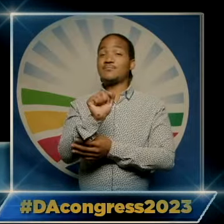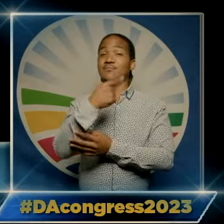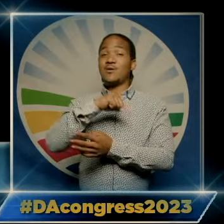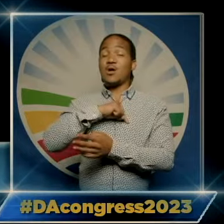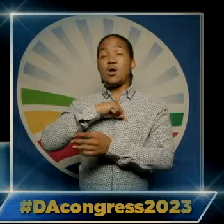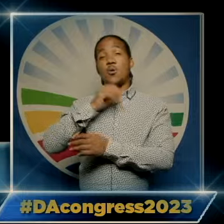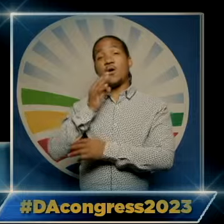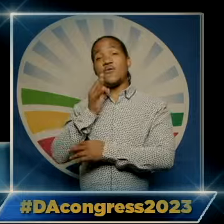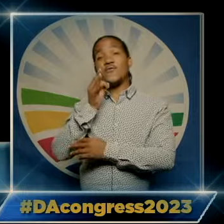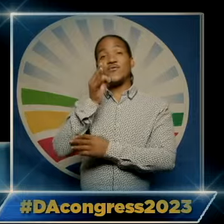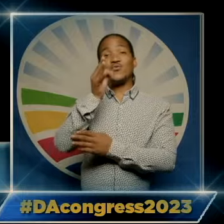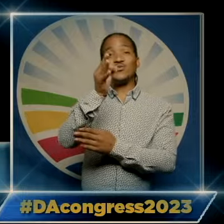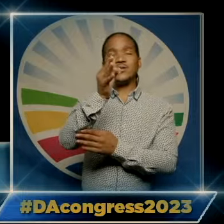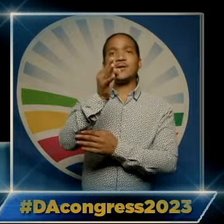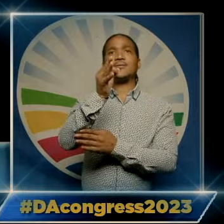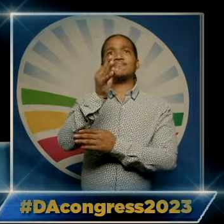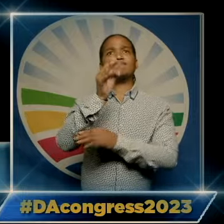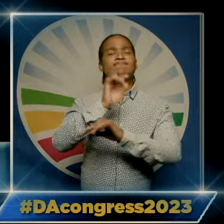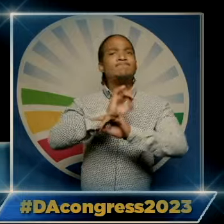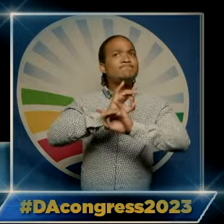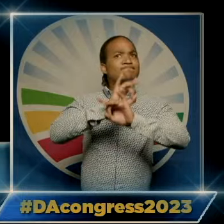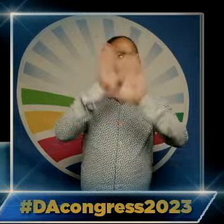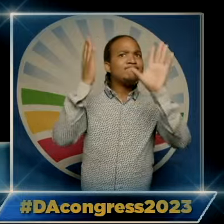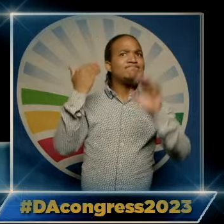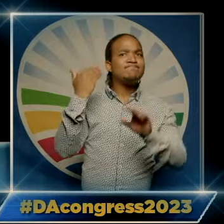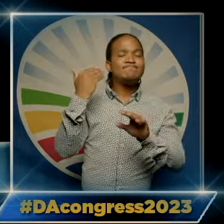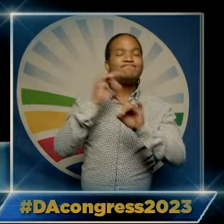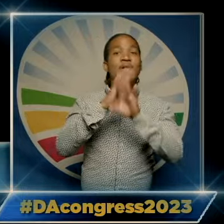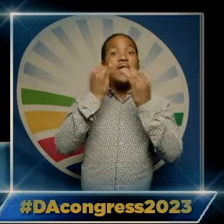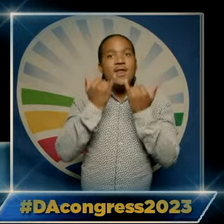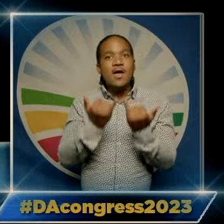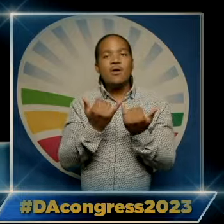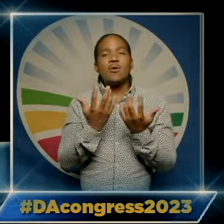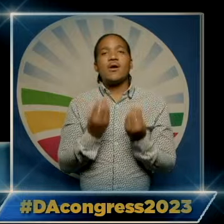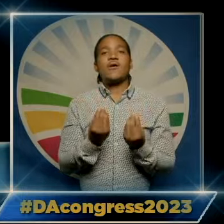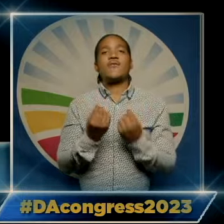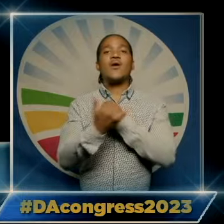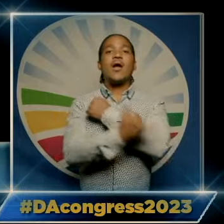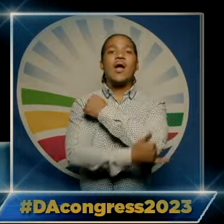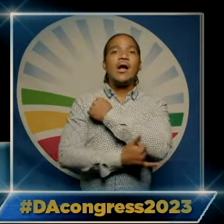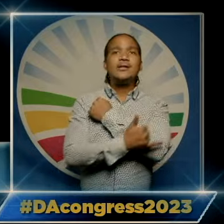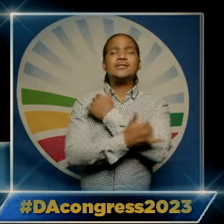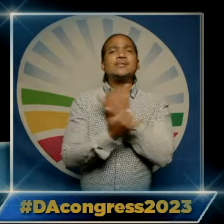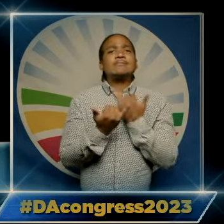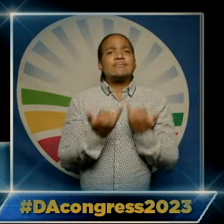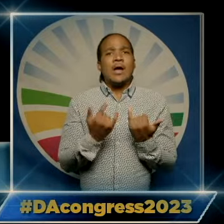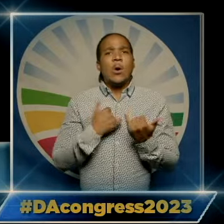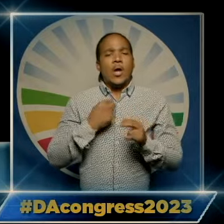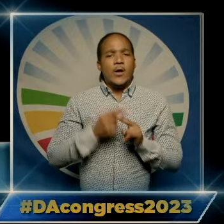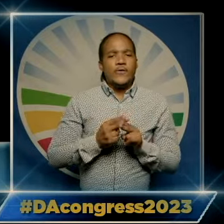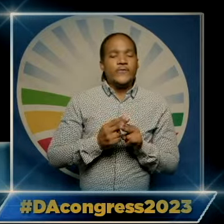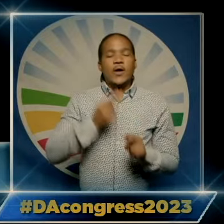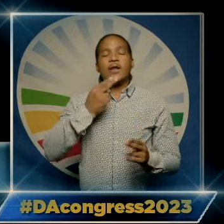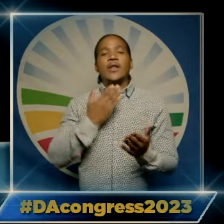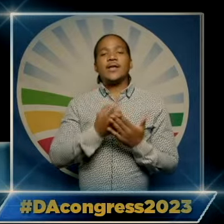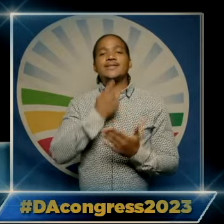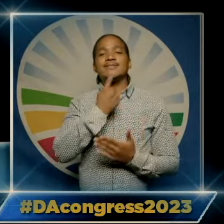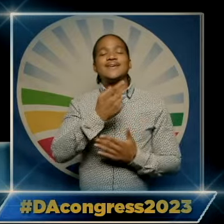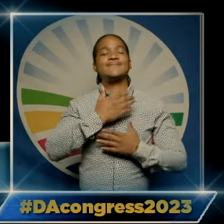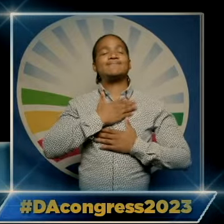had never been brighter. We now had a country we could finally all call home,